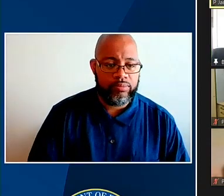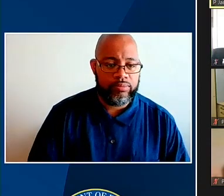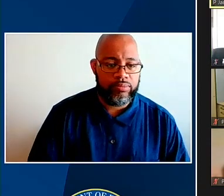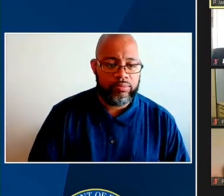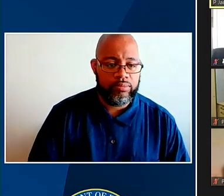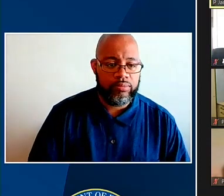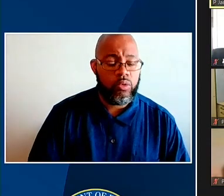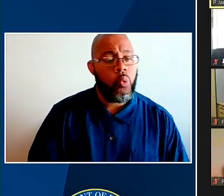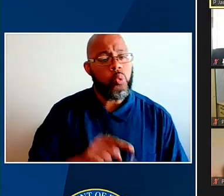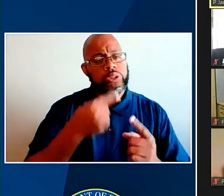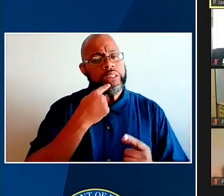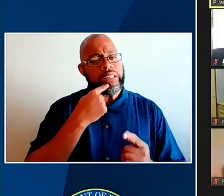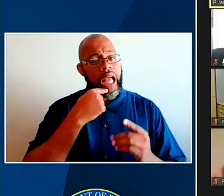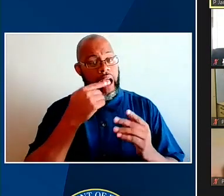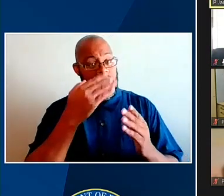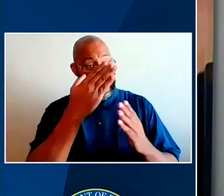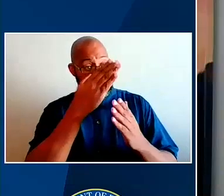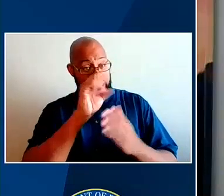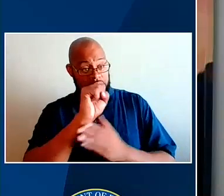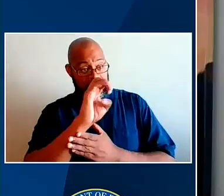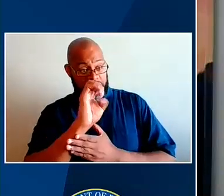When you say section,